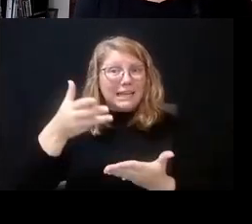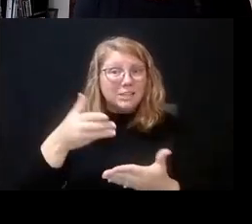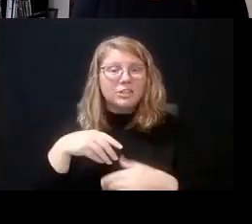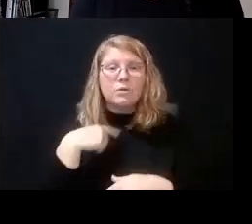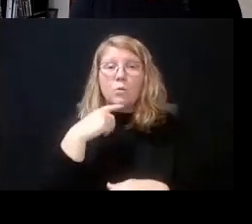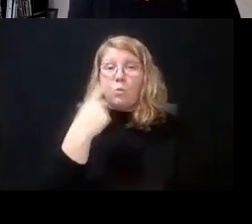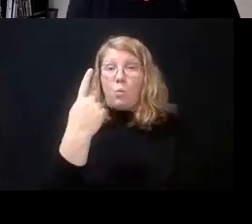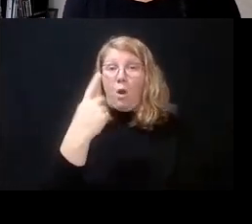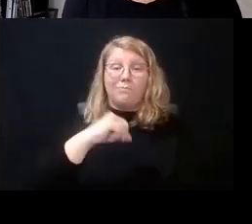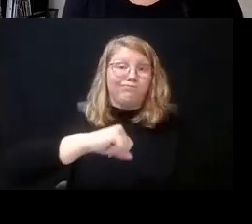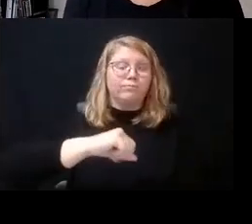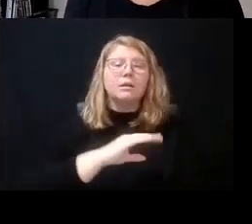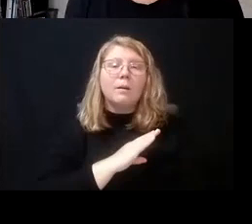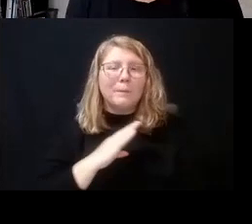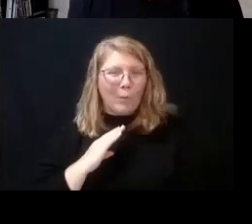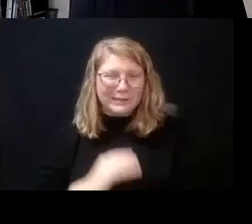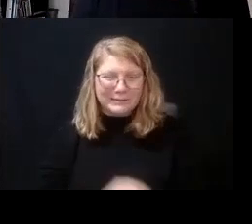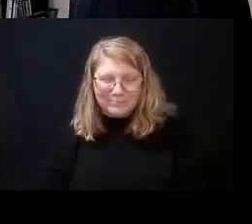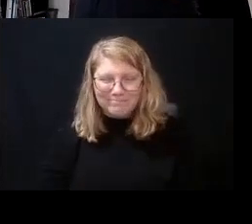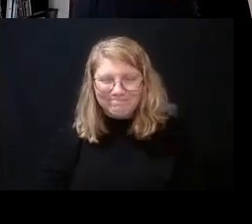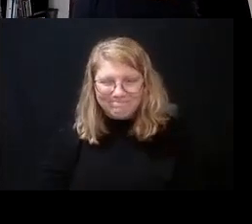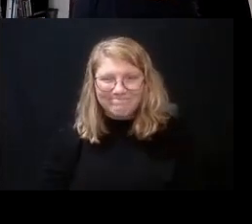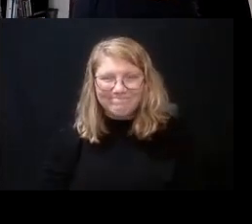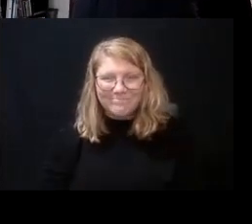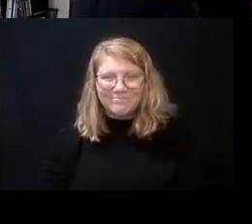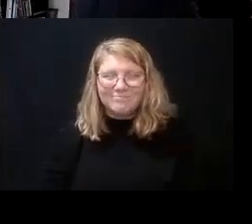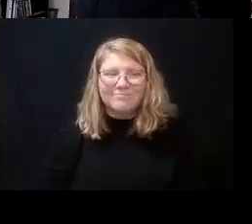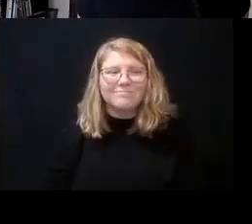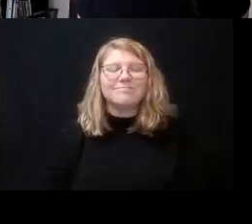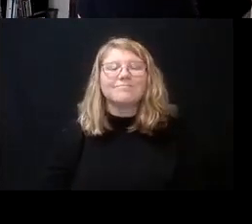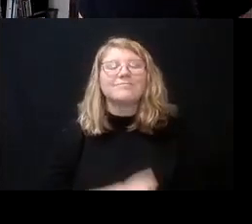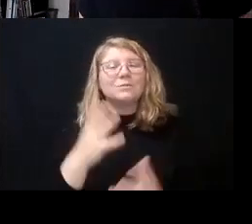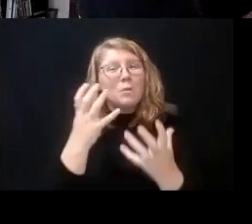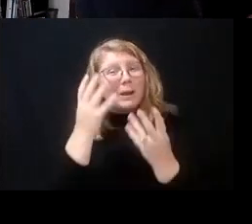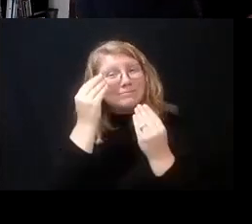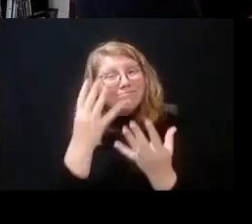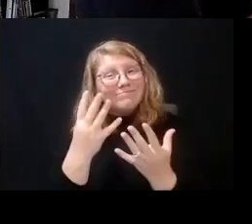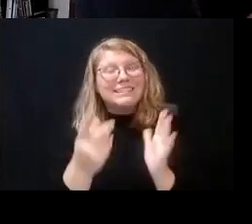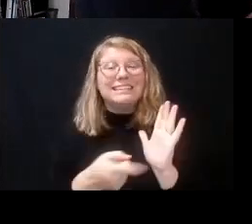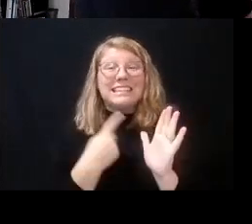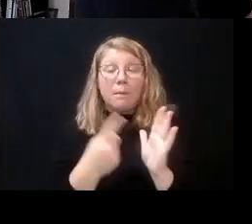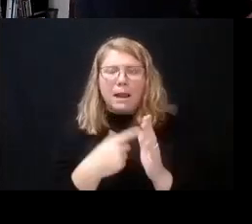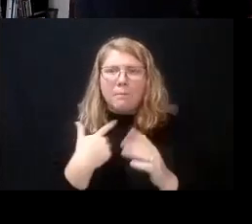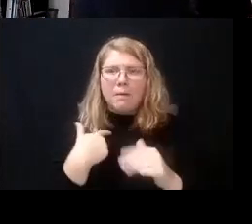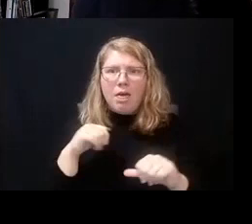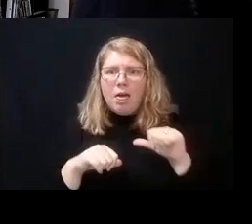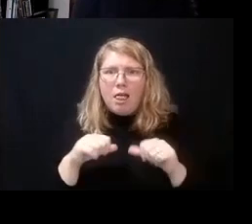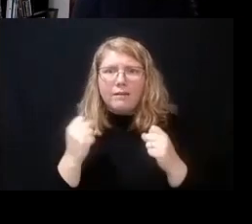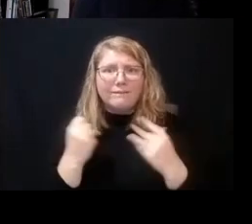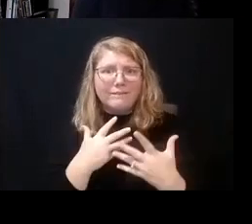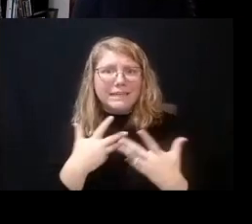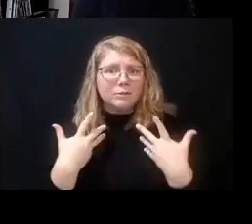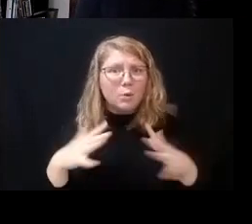our board. So just want to lift that up. Sometimes there's so much fear of this change, right?